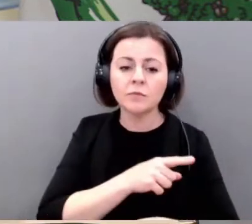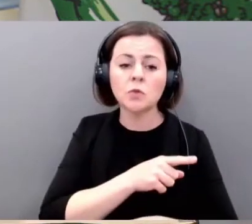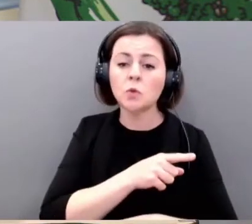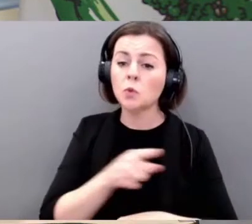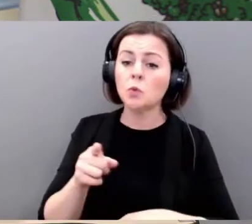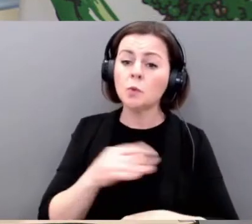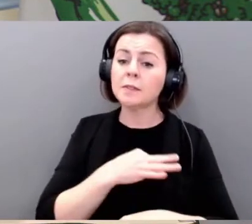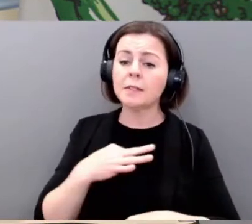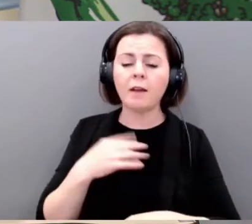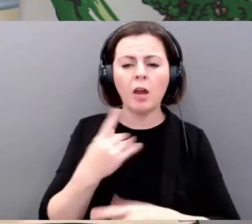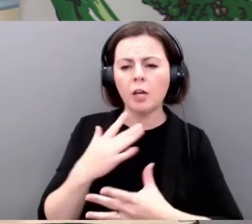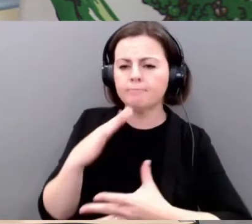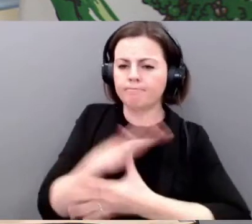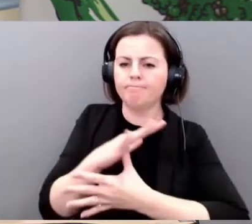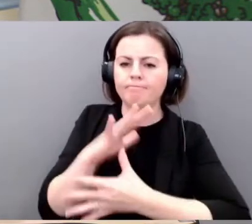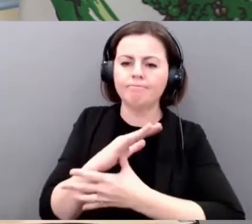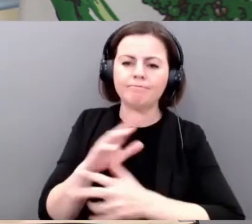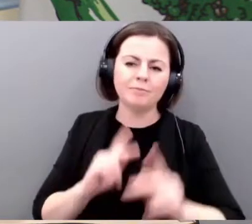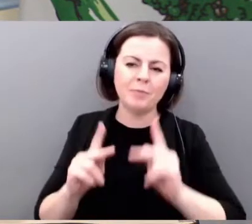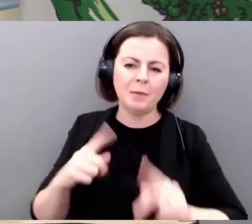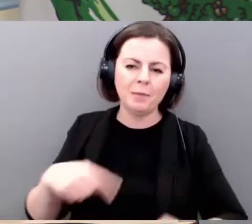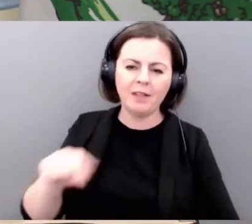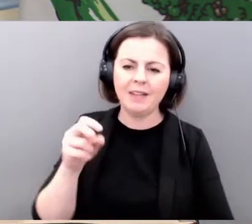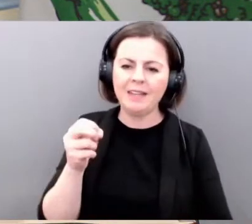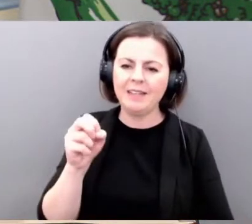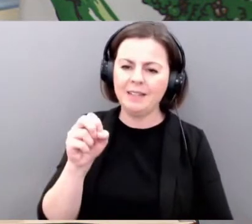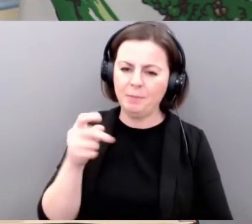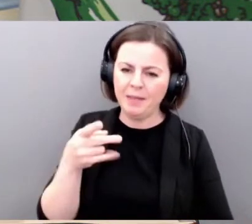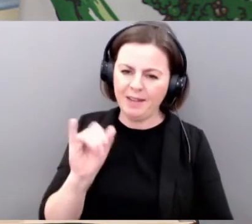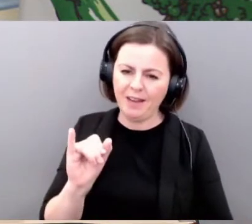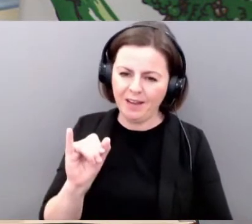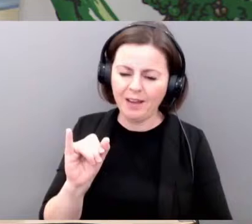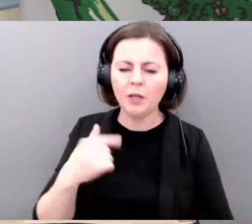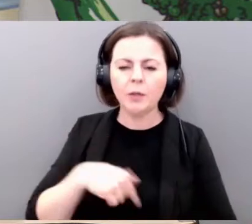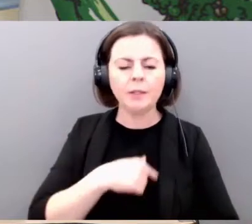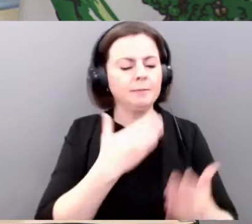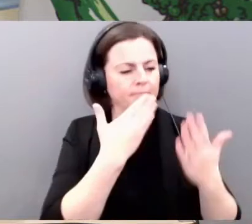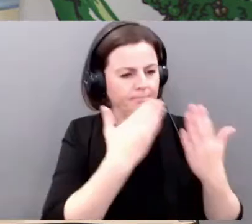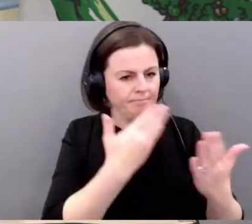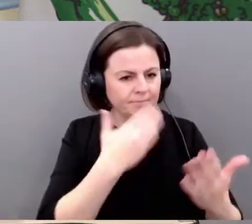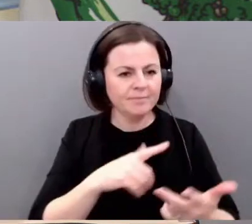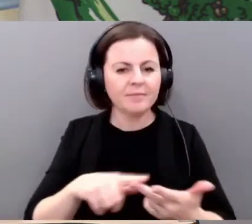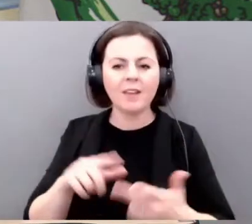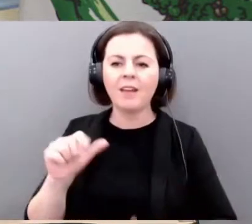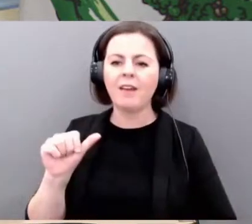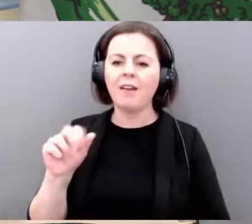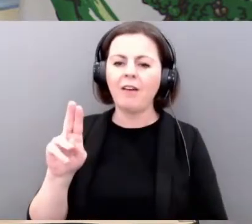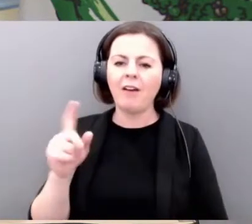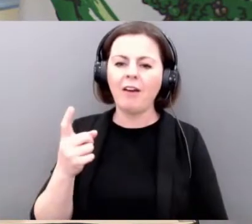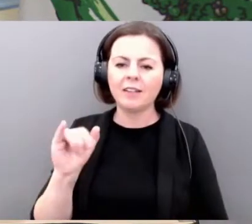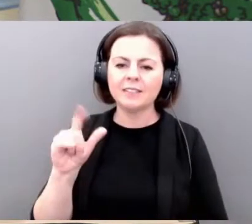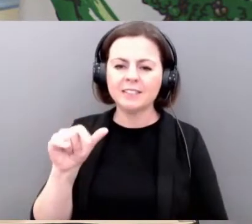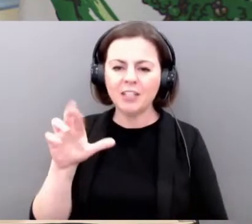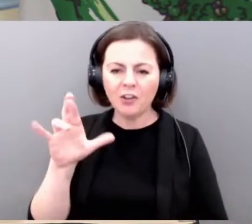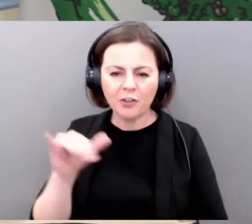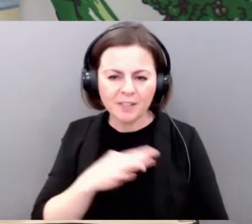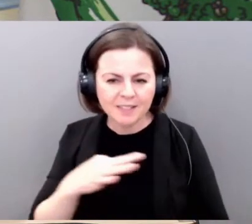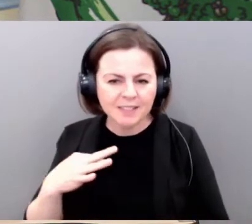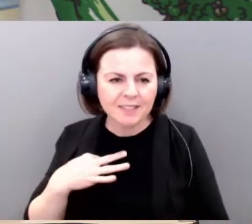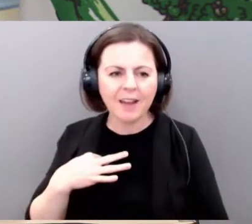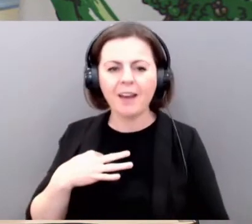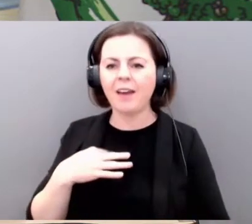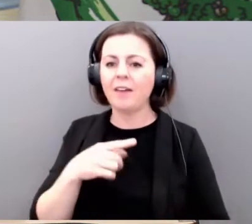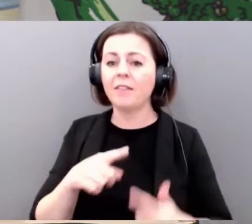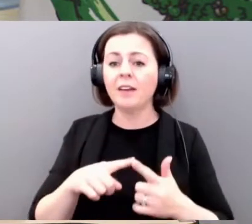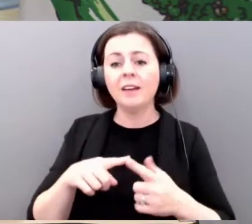the world to all of us, and all Islanders certainly appreciate that. To the crews of the auxiliary staff from Island EMS, Transportation and